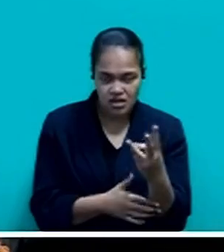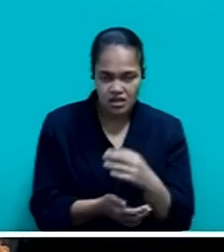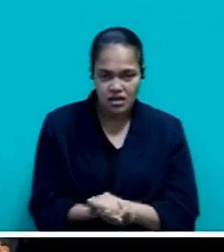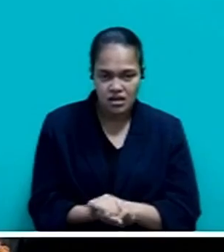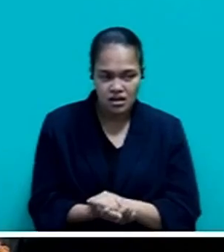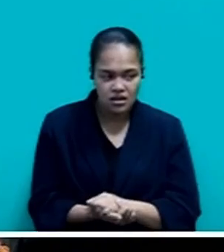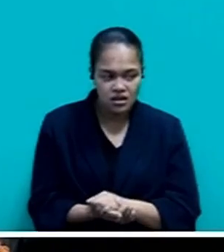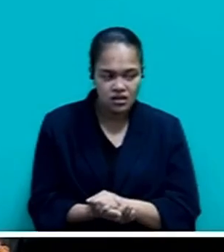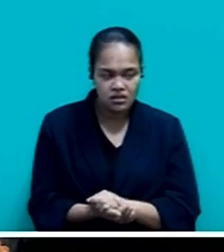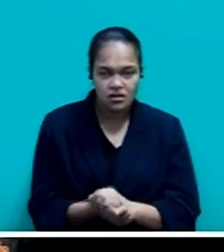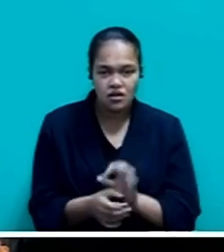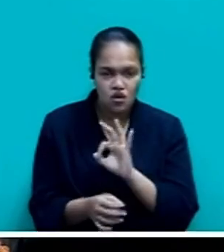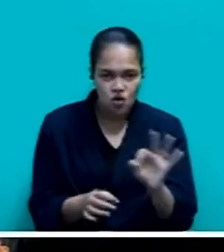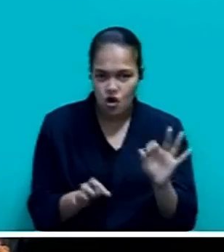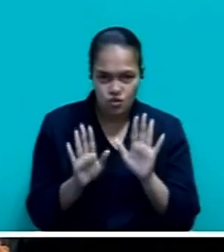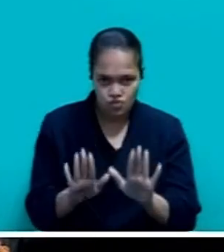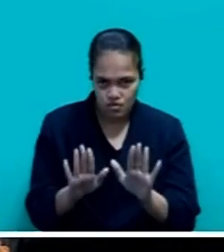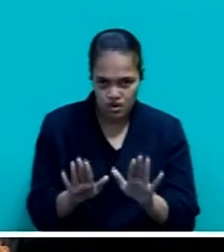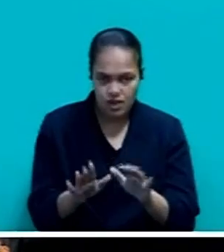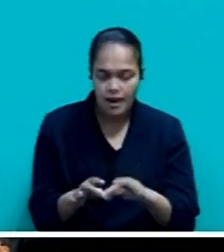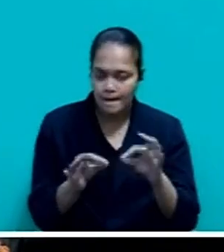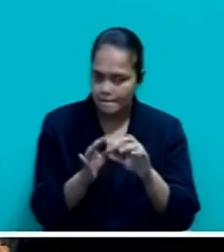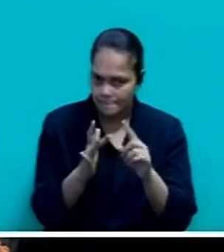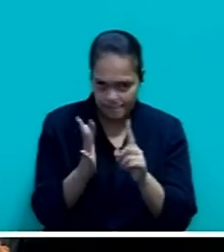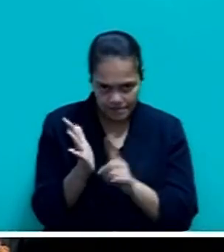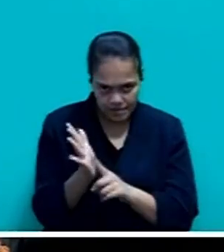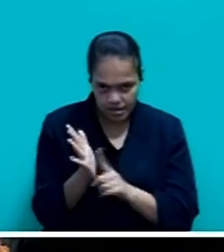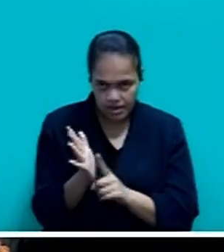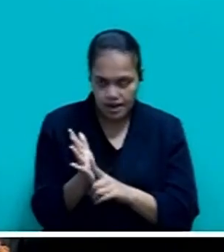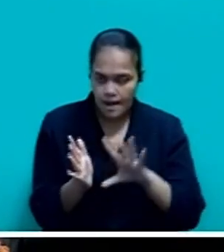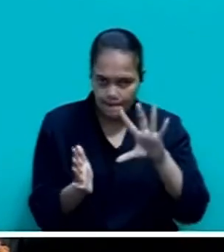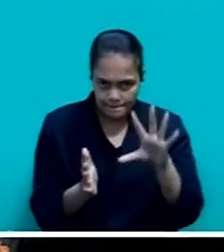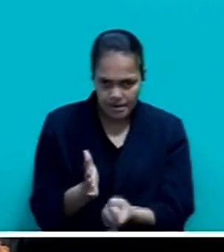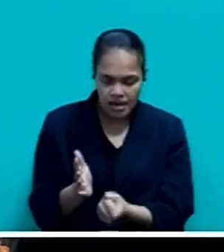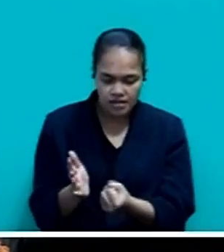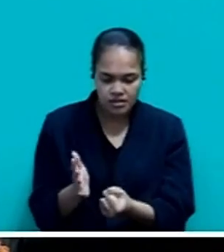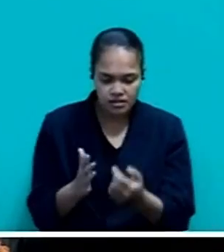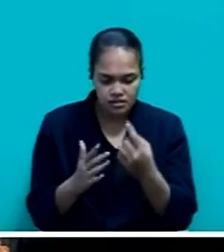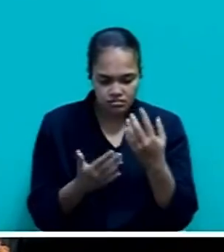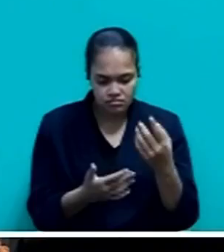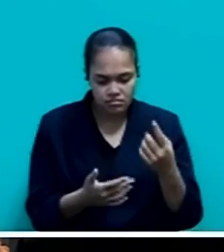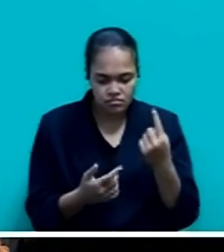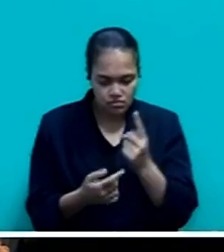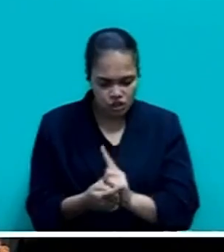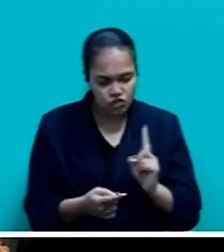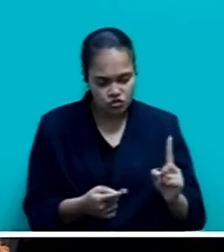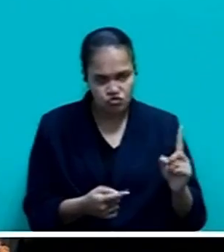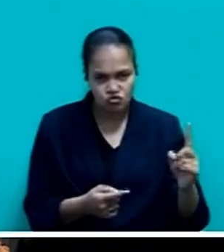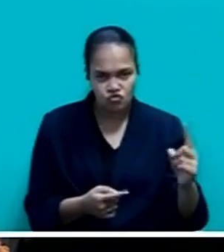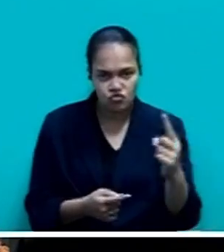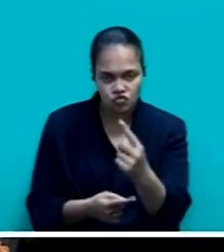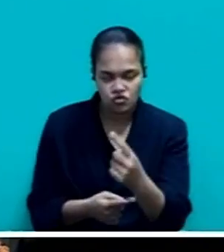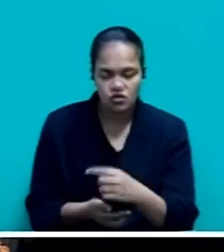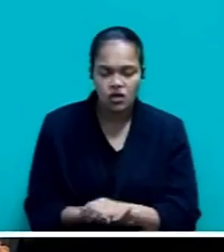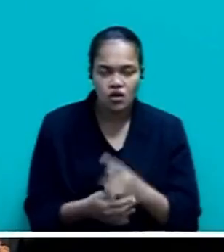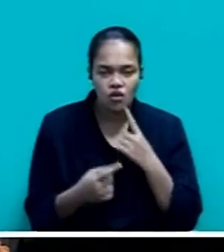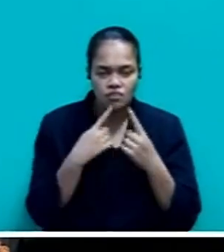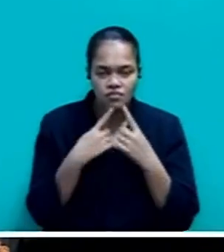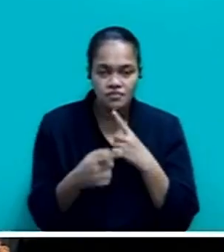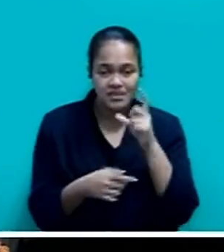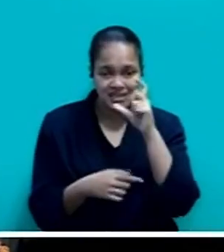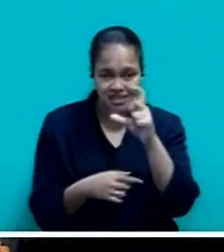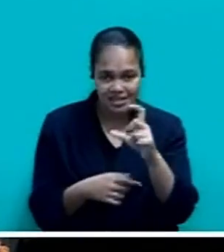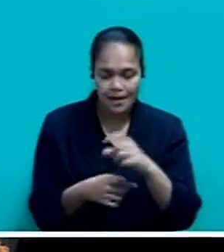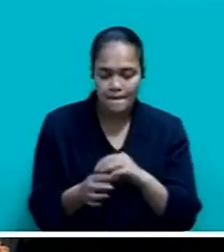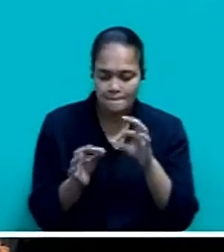delay, that the bill must pass through one stage at a single sitting of Parliament, that is B, and C, that the bill